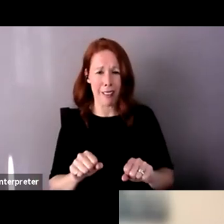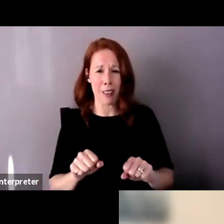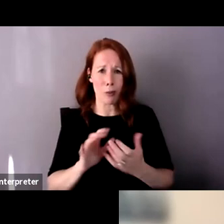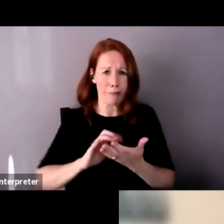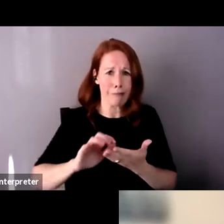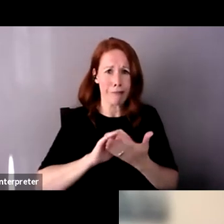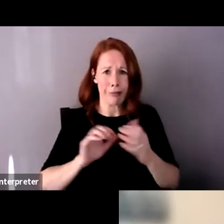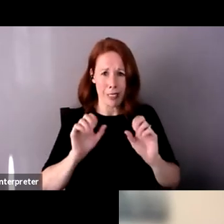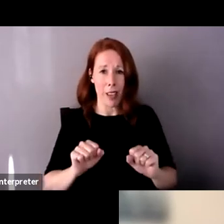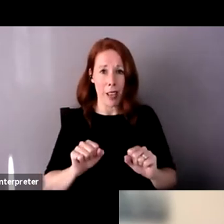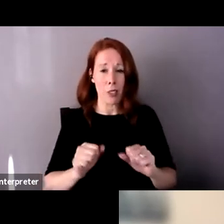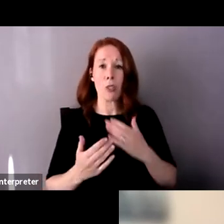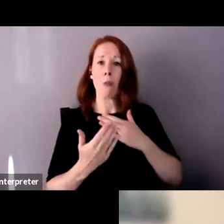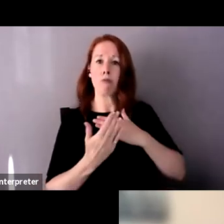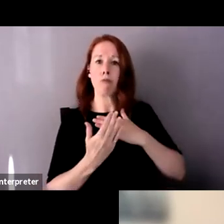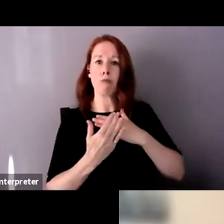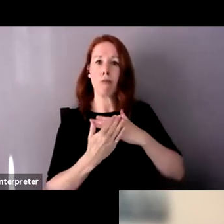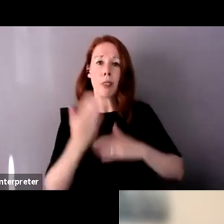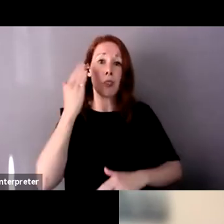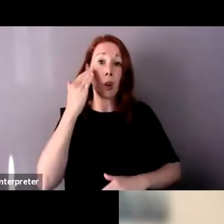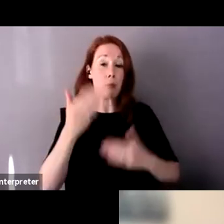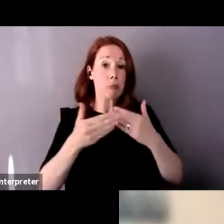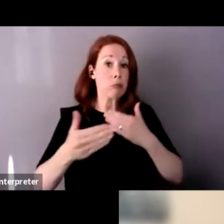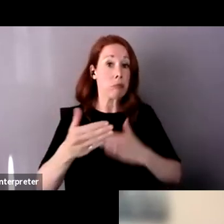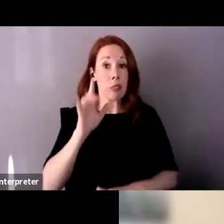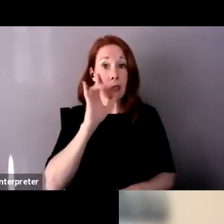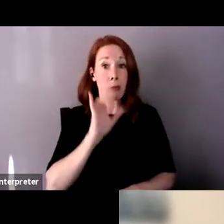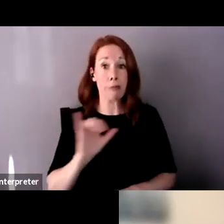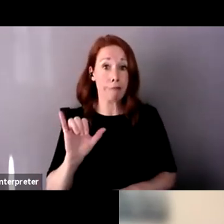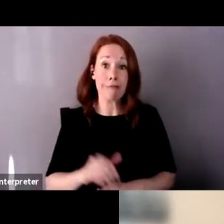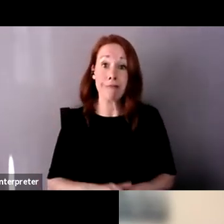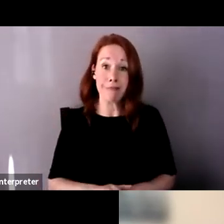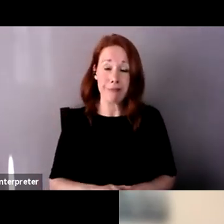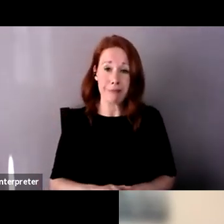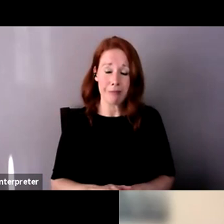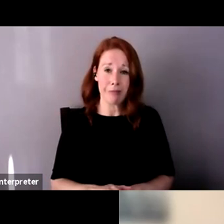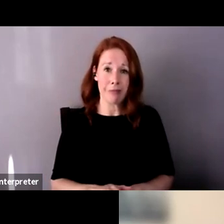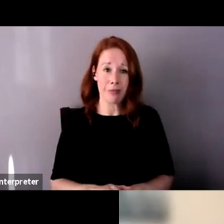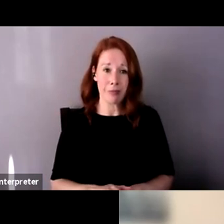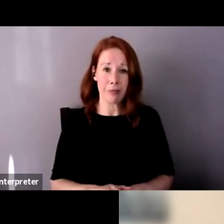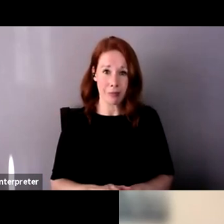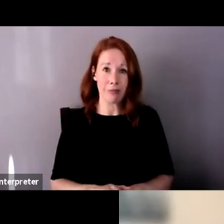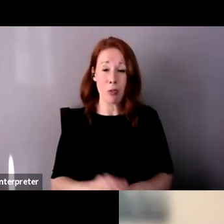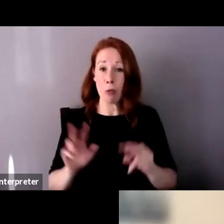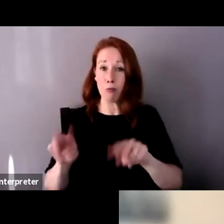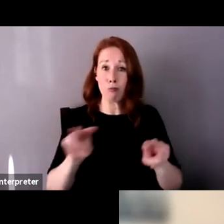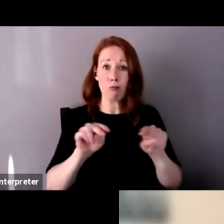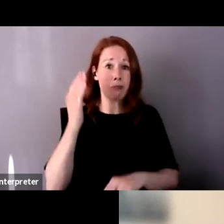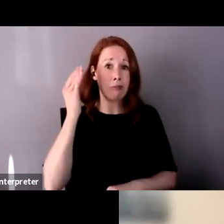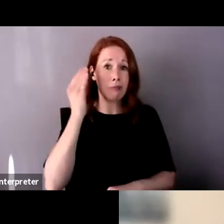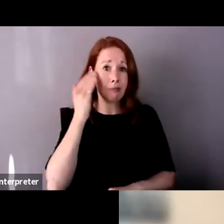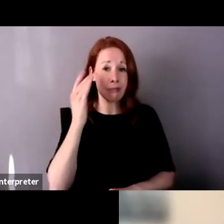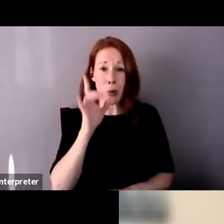that heads up as to what you're going to be discovering when you have a look at the museum and when you're